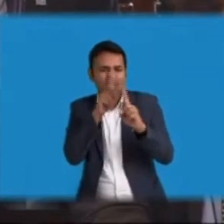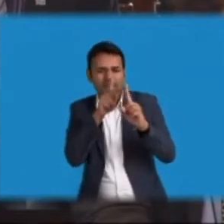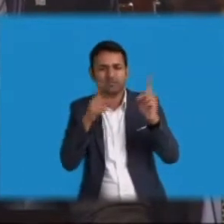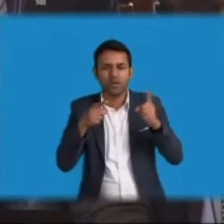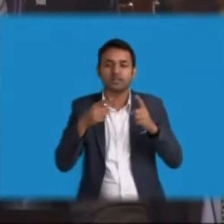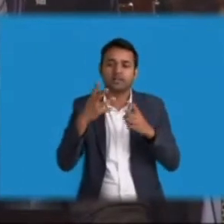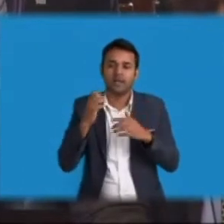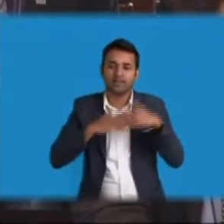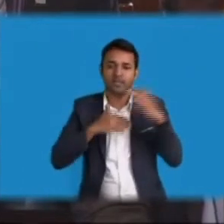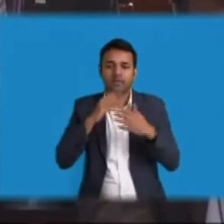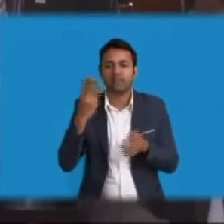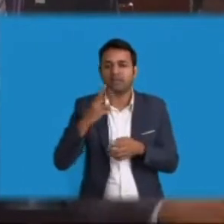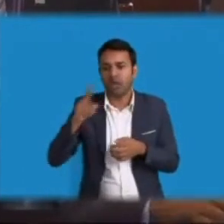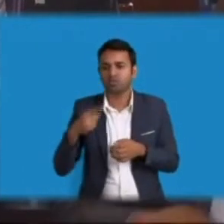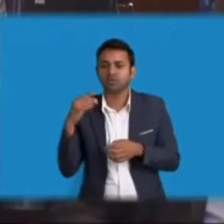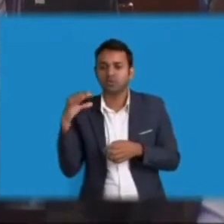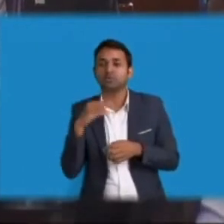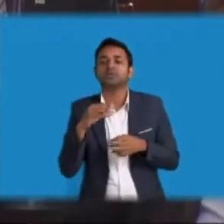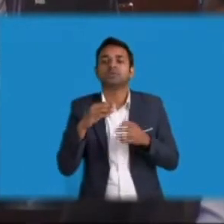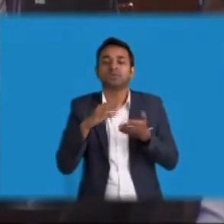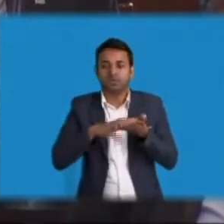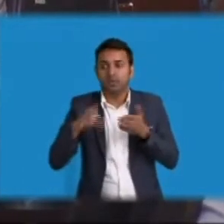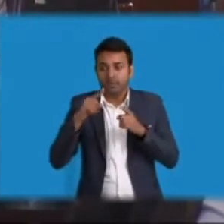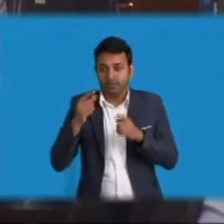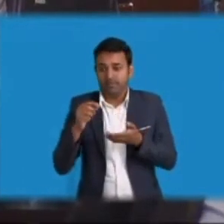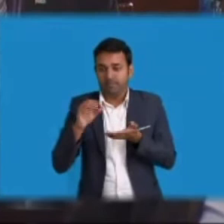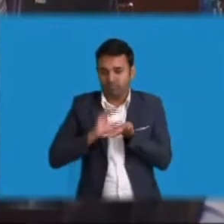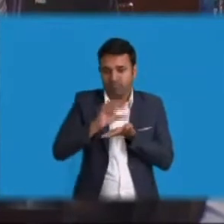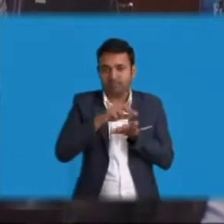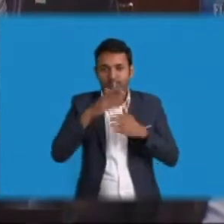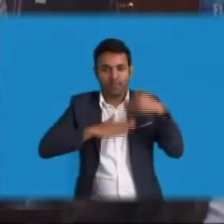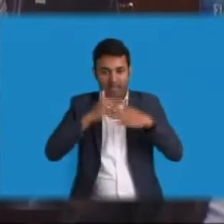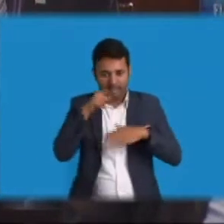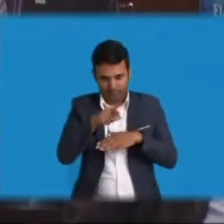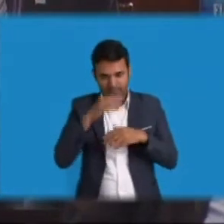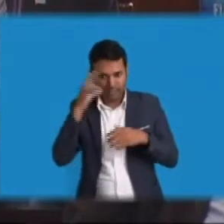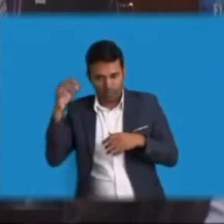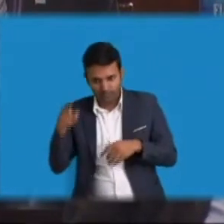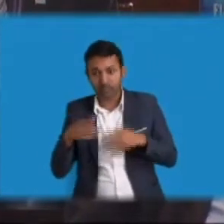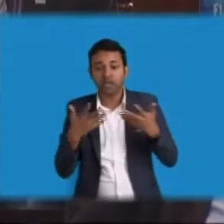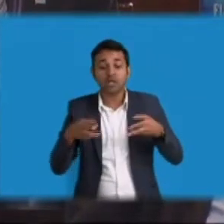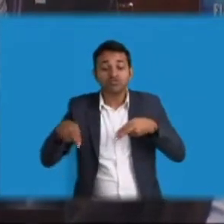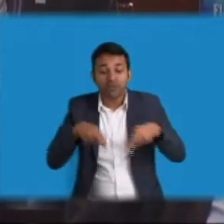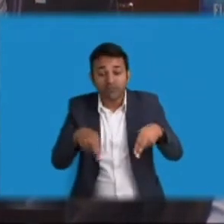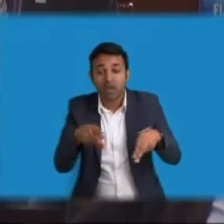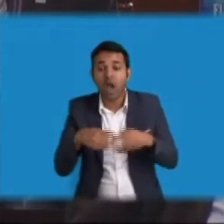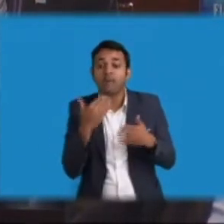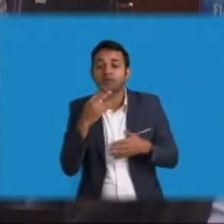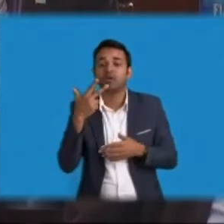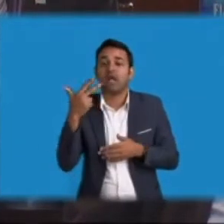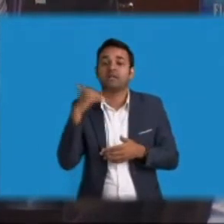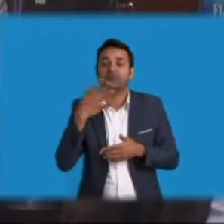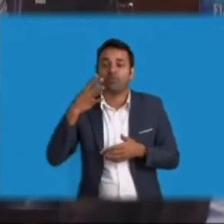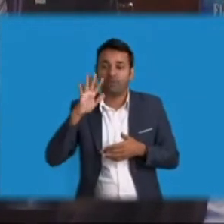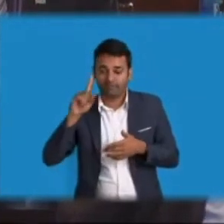$113,000, ready to be opened, and the construction of retaining wall along Singatoka River at a cost of $845,000.